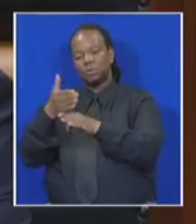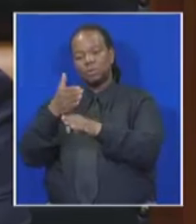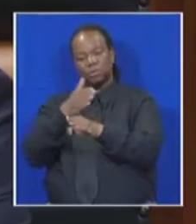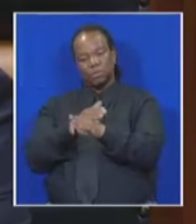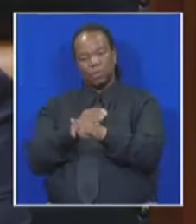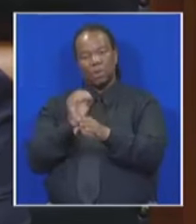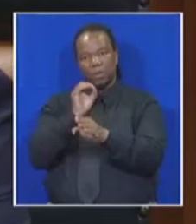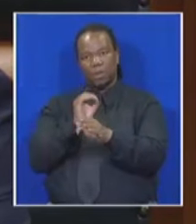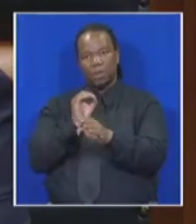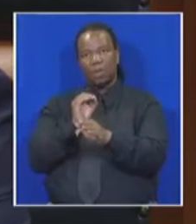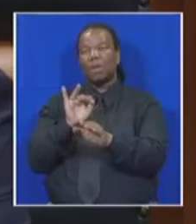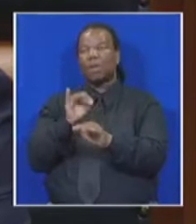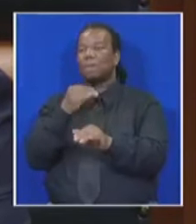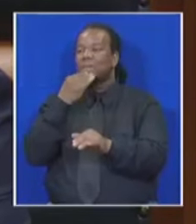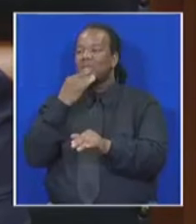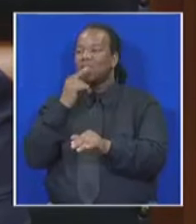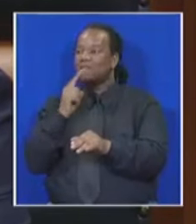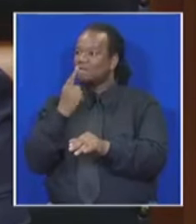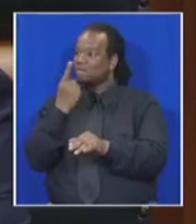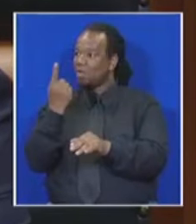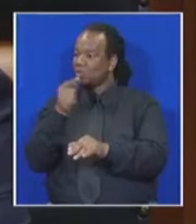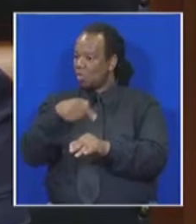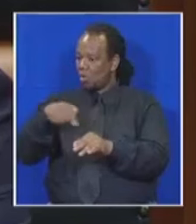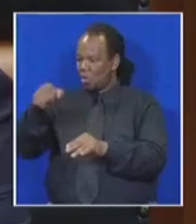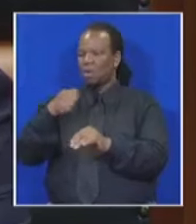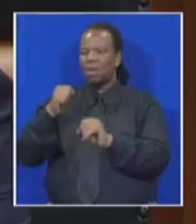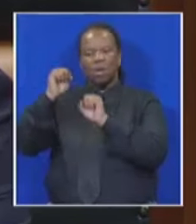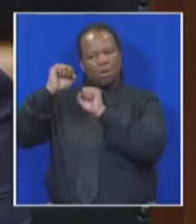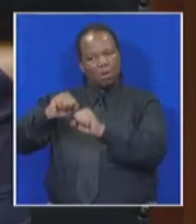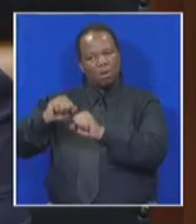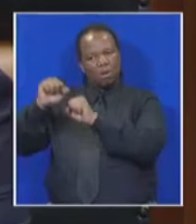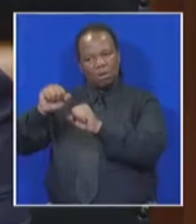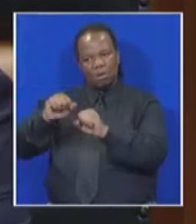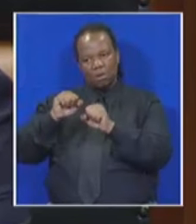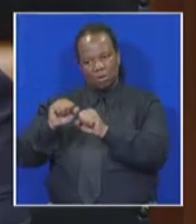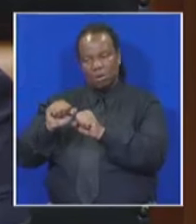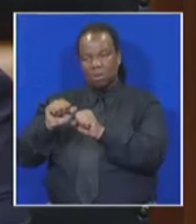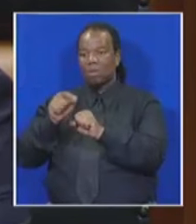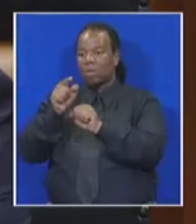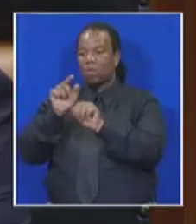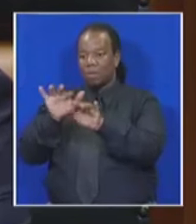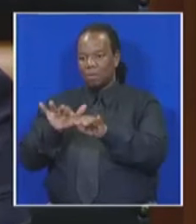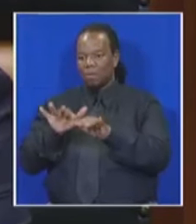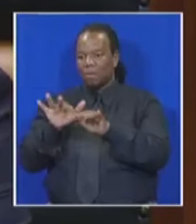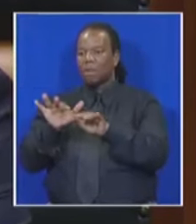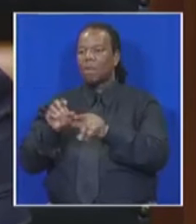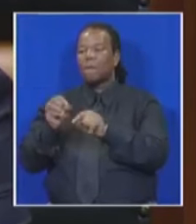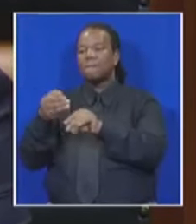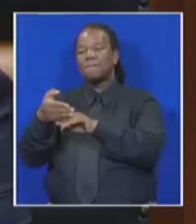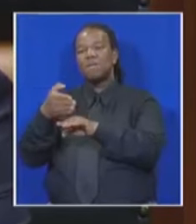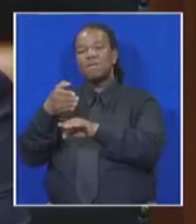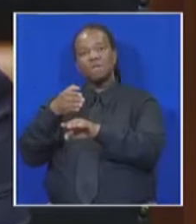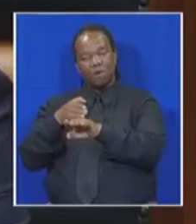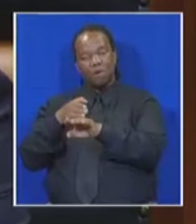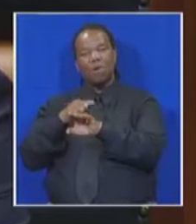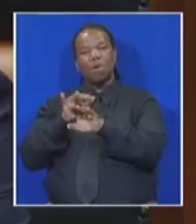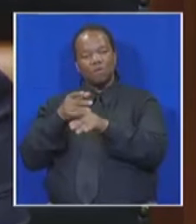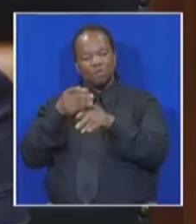notice requires unanimous concurrence by all members present in the House for it to be put for